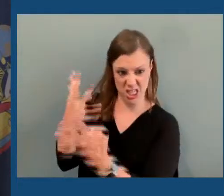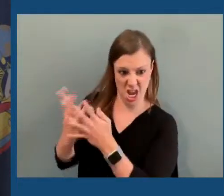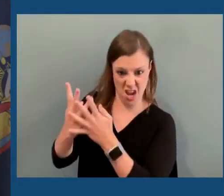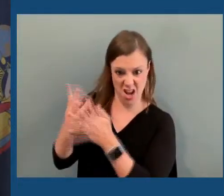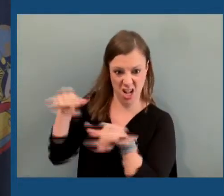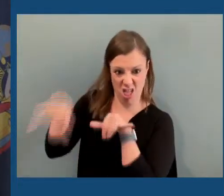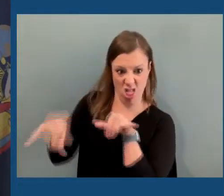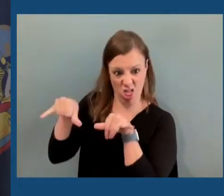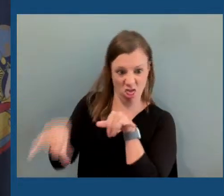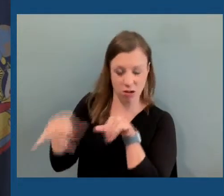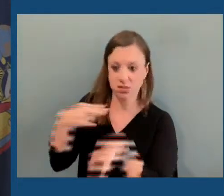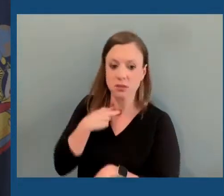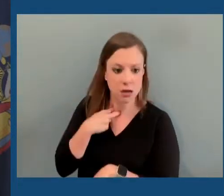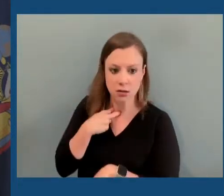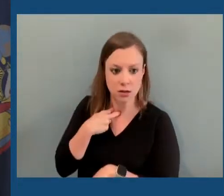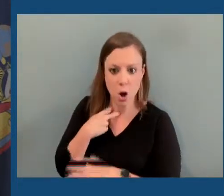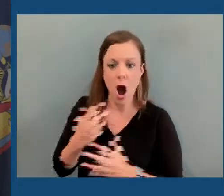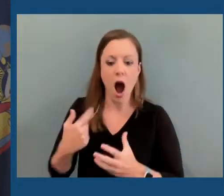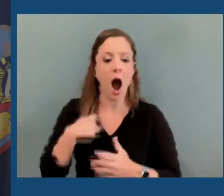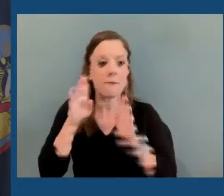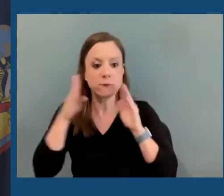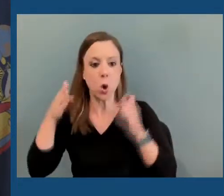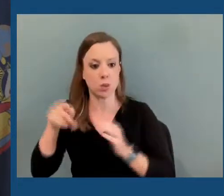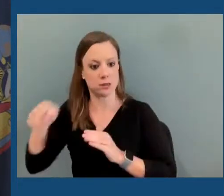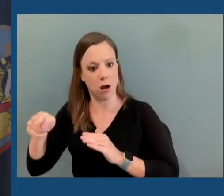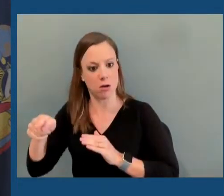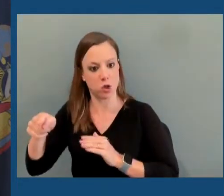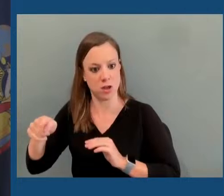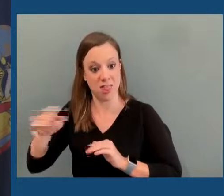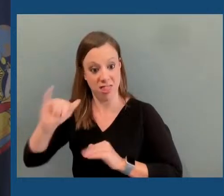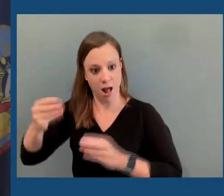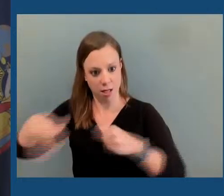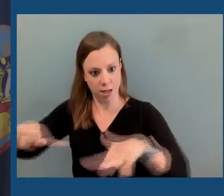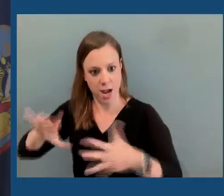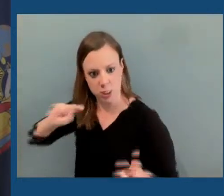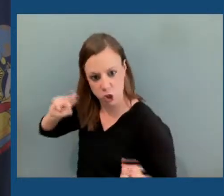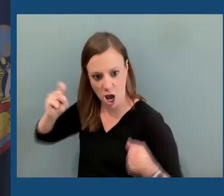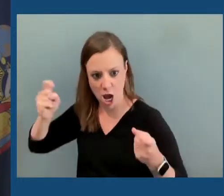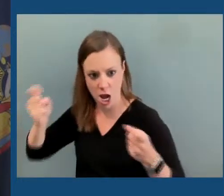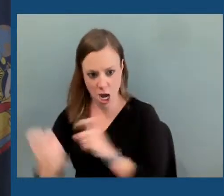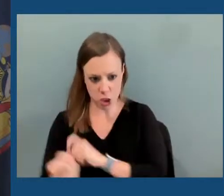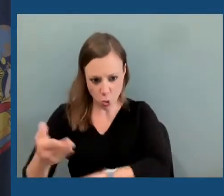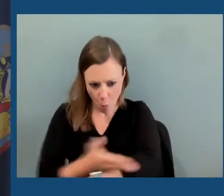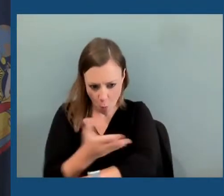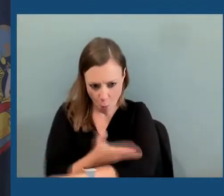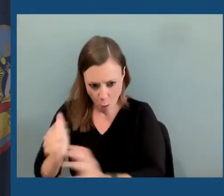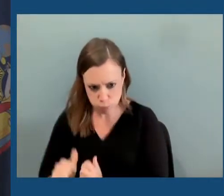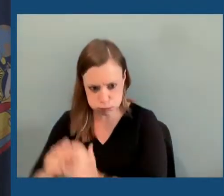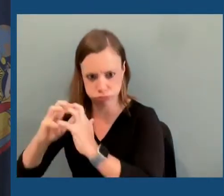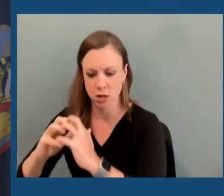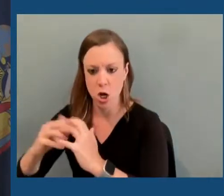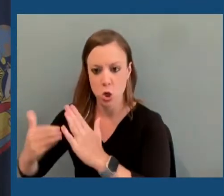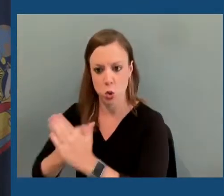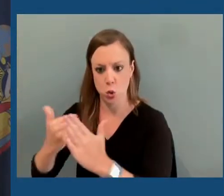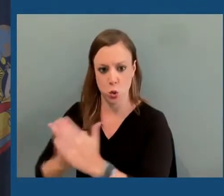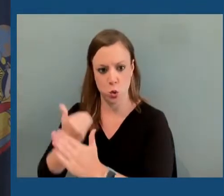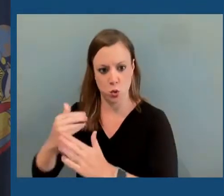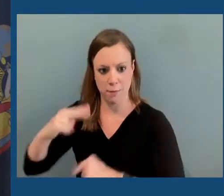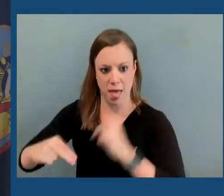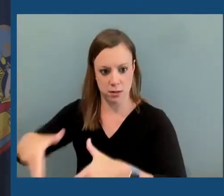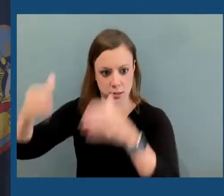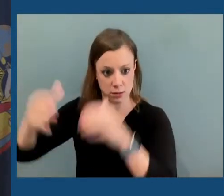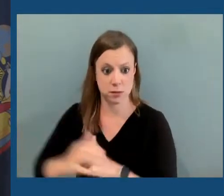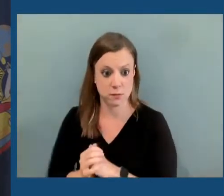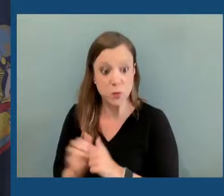are closed. I'm focused on this. I have a team of individuals that are dedicated to coming up with the highest and best use for that land with